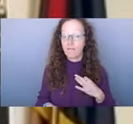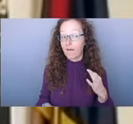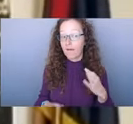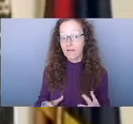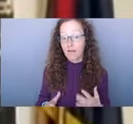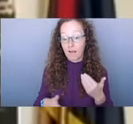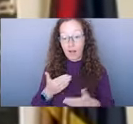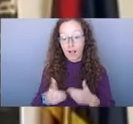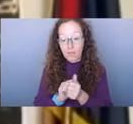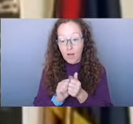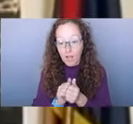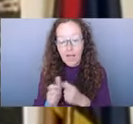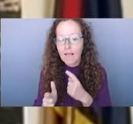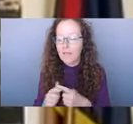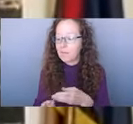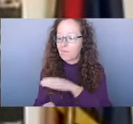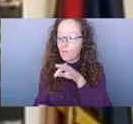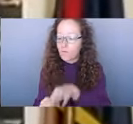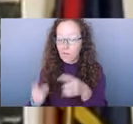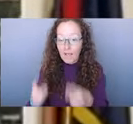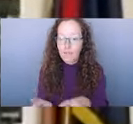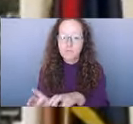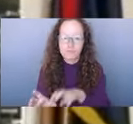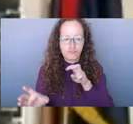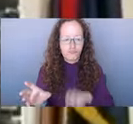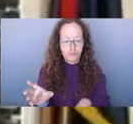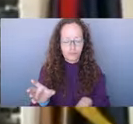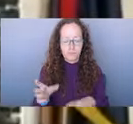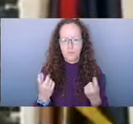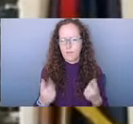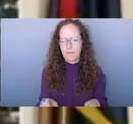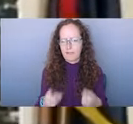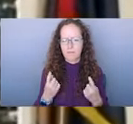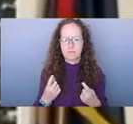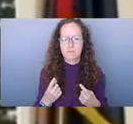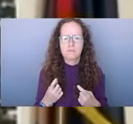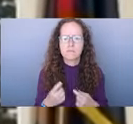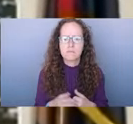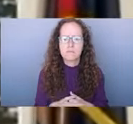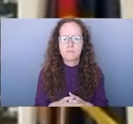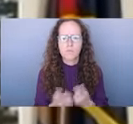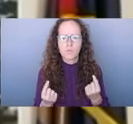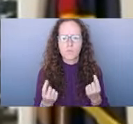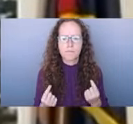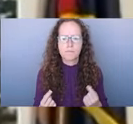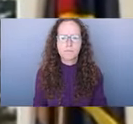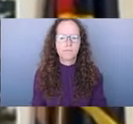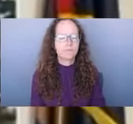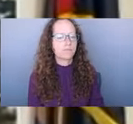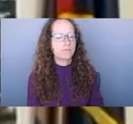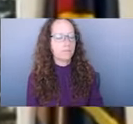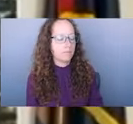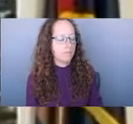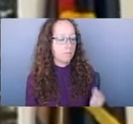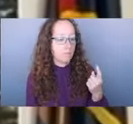Let's say the candidate's name is on the ballot or any type of candidate withdrawal stuff that would occur before we start the